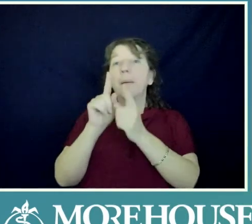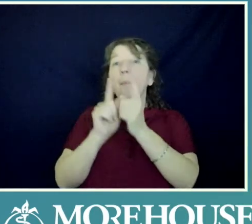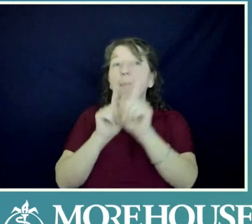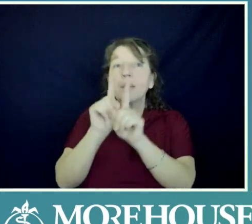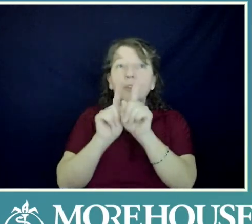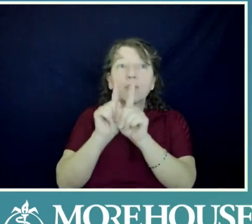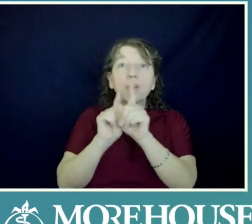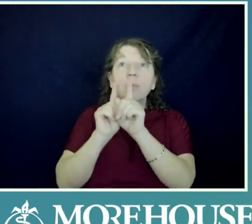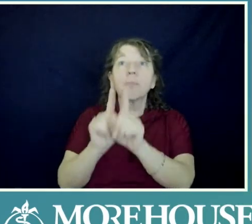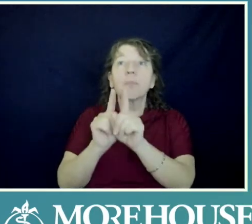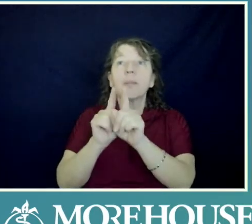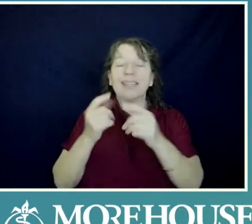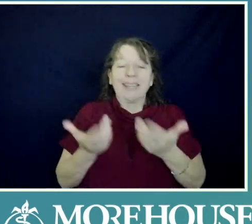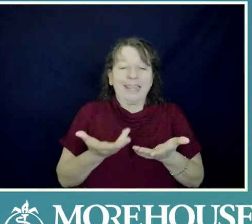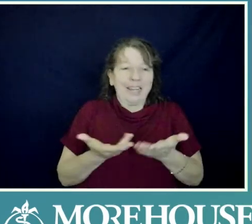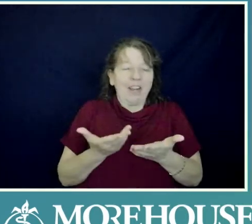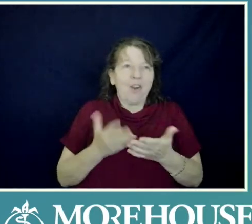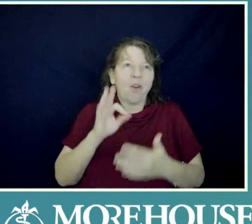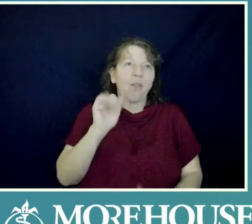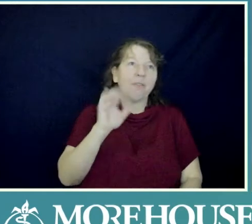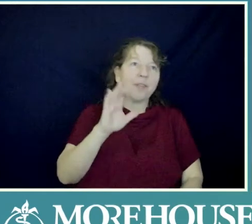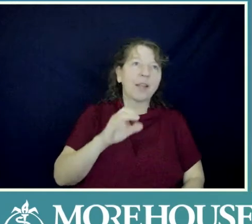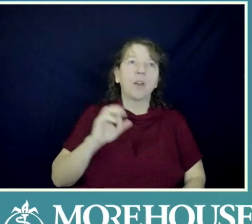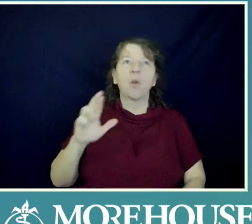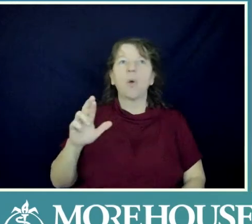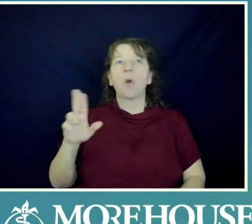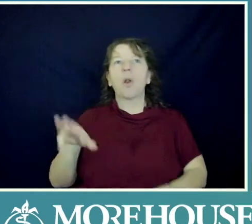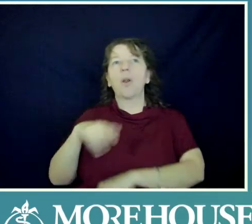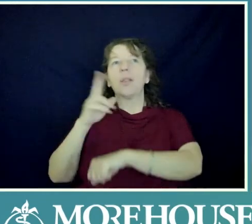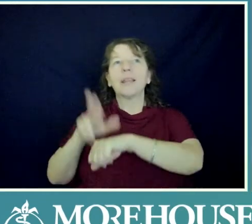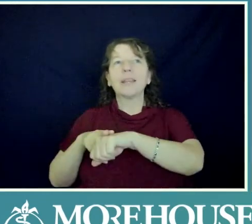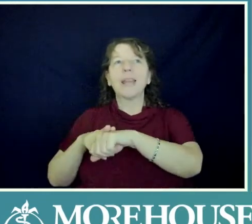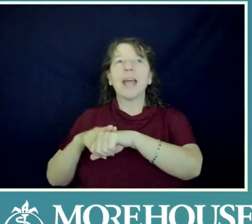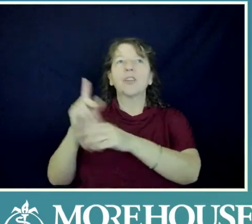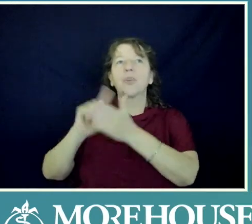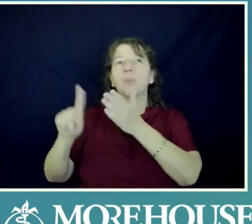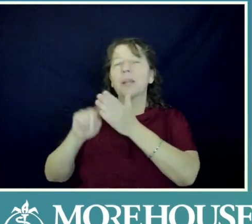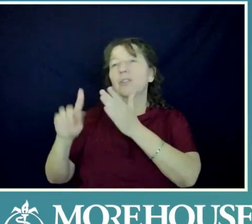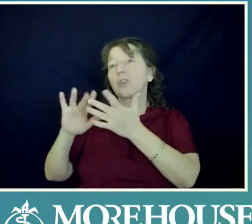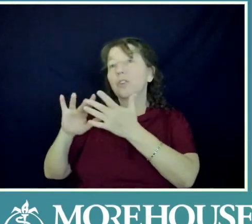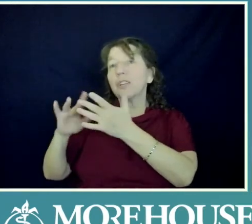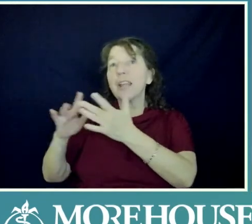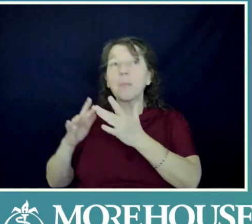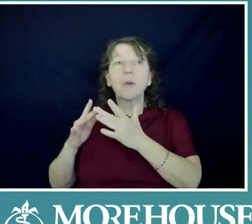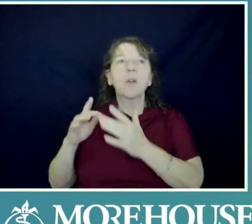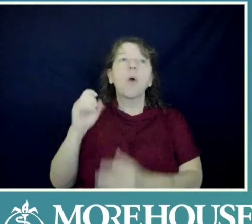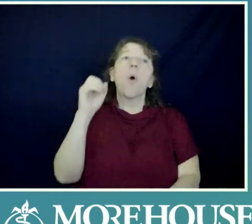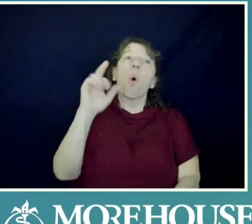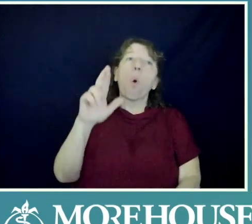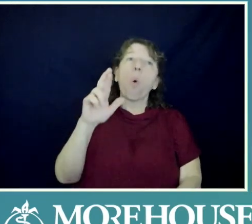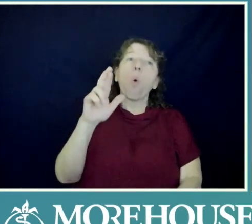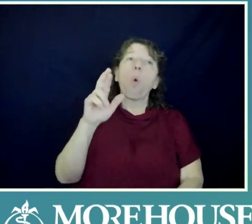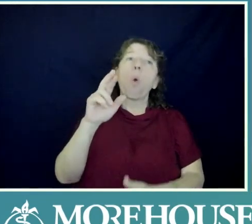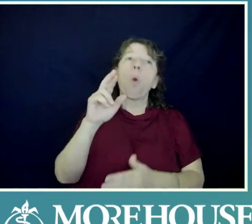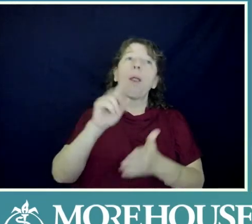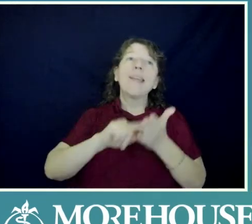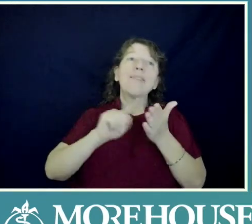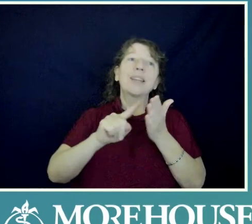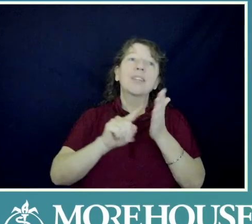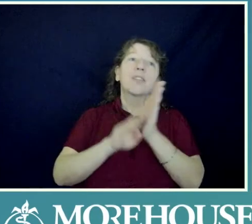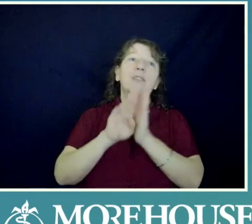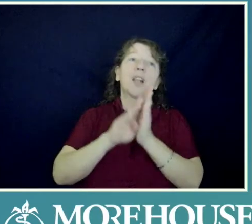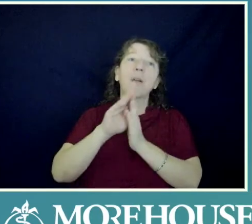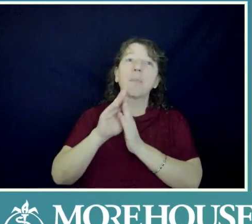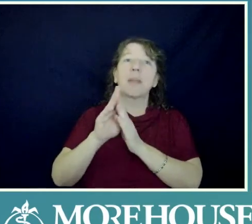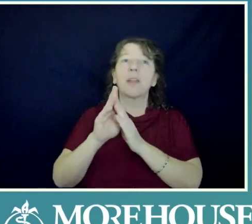or in the National Research Mentoring Network or in the investigator development course of some of the center grants that